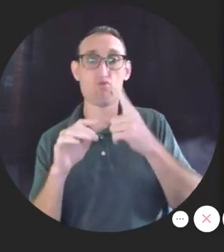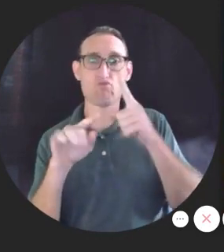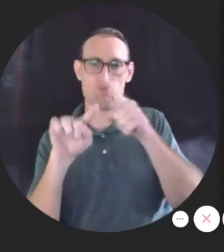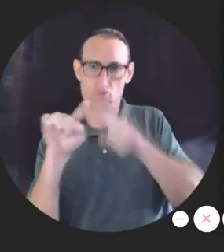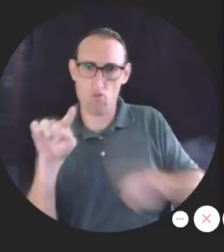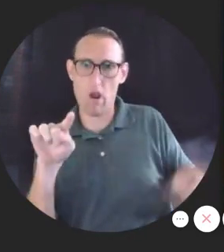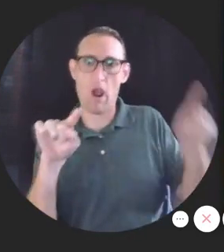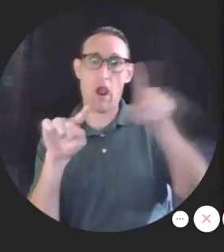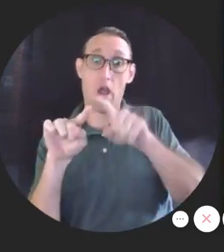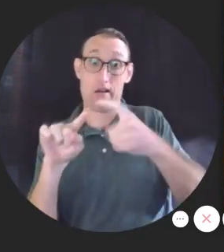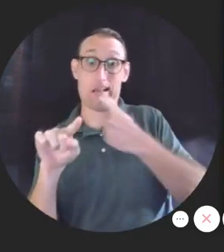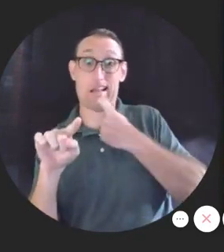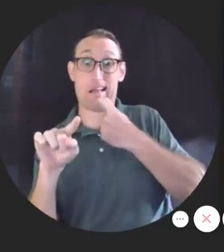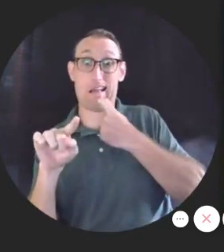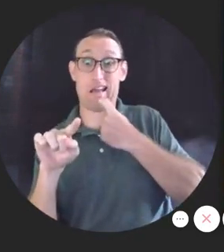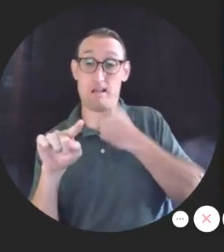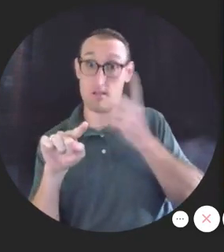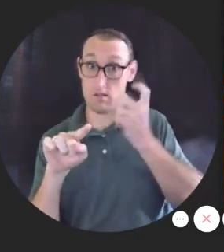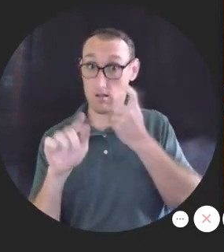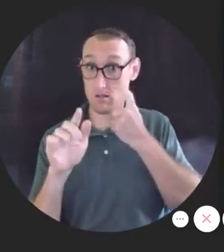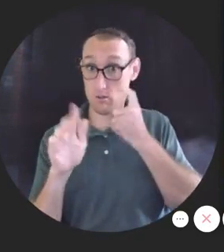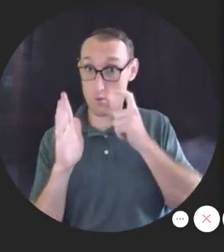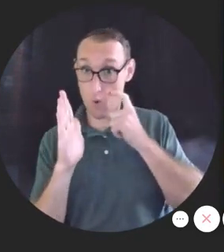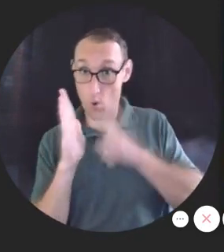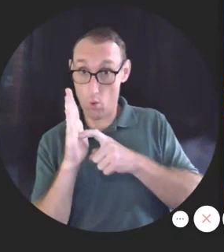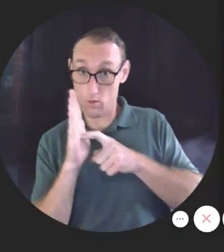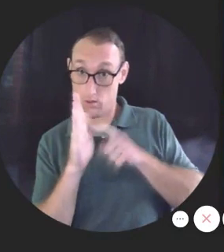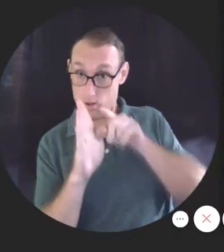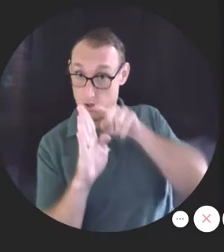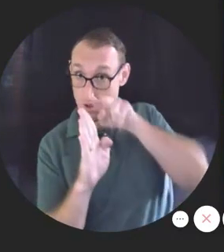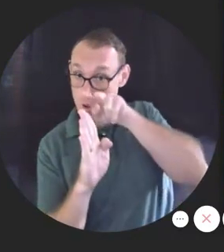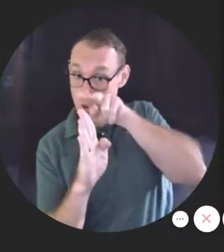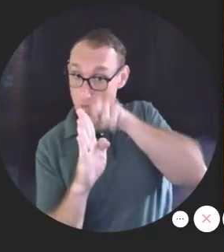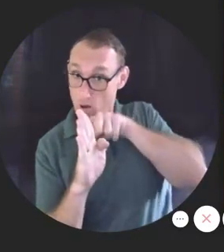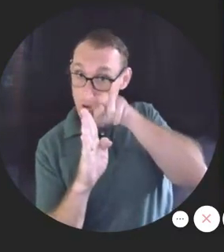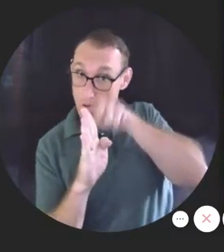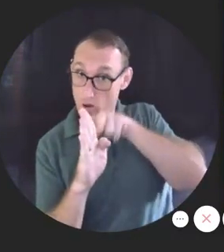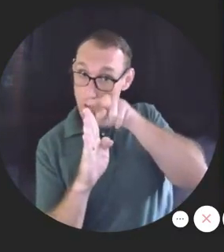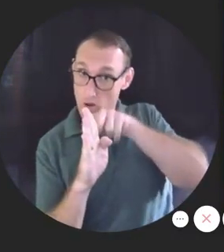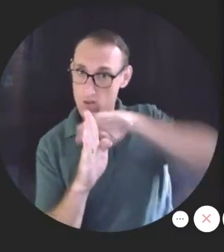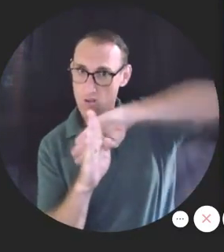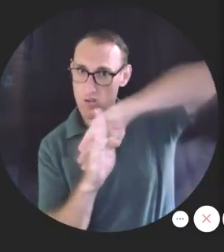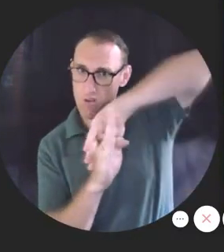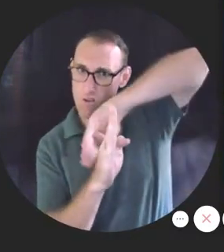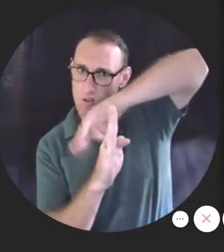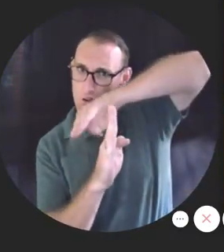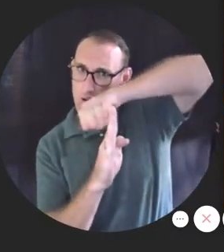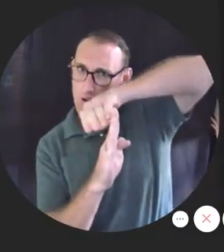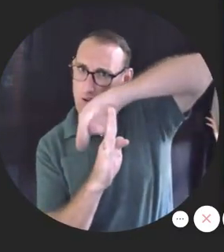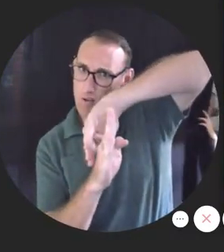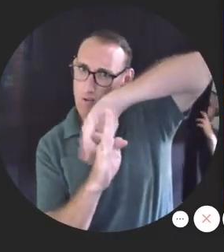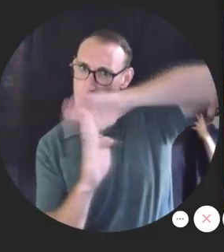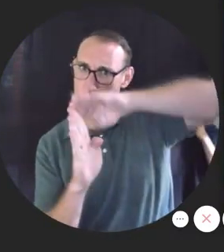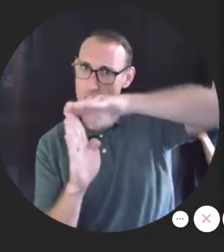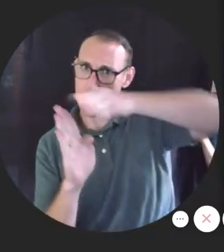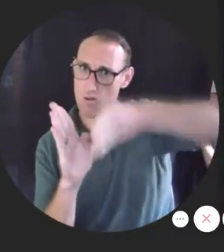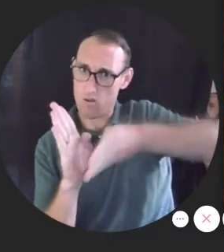I notice that both sides are bowed outwards. That is called